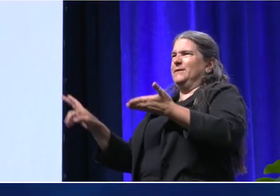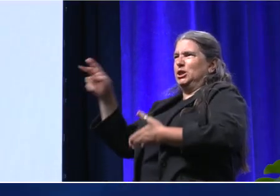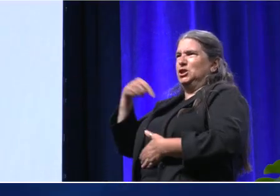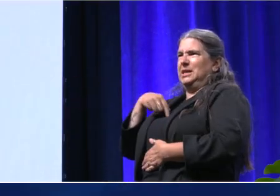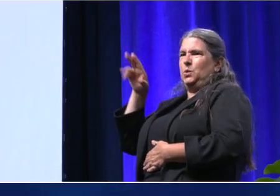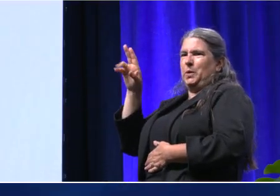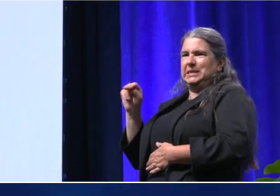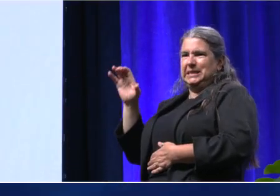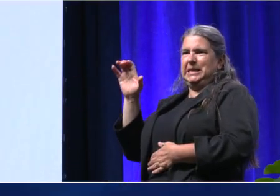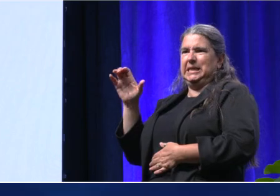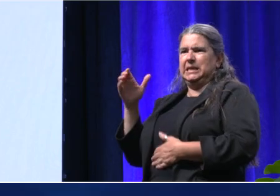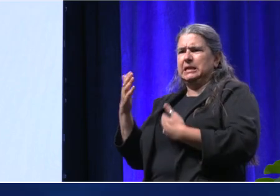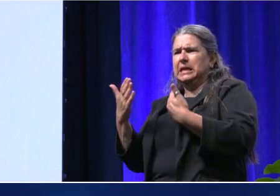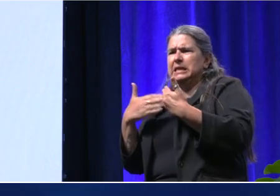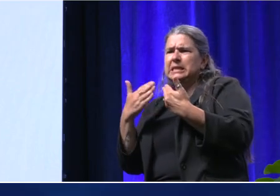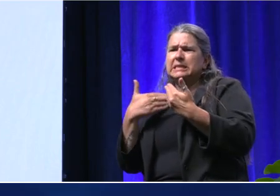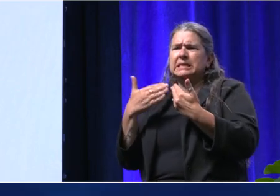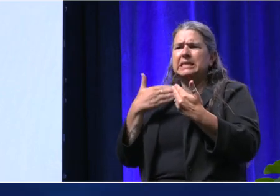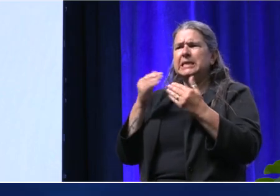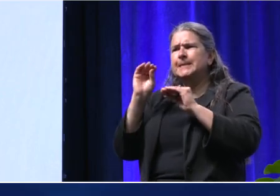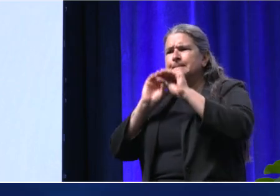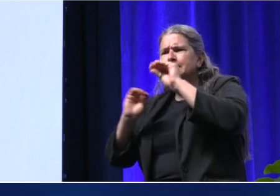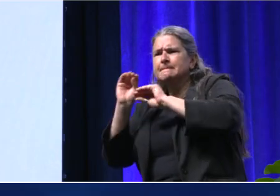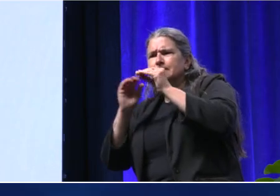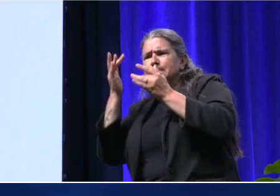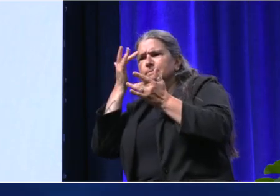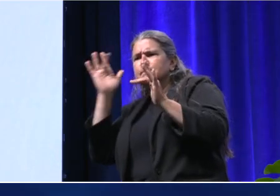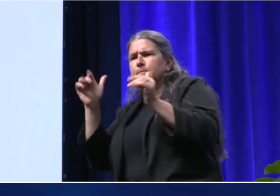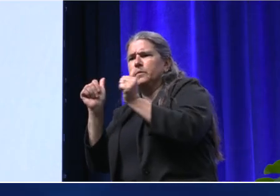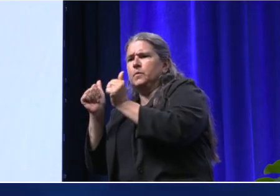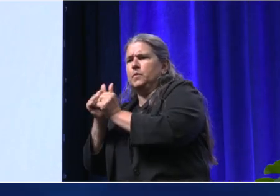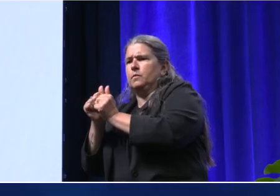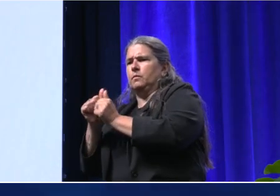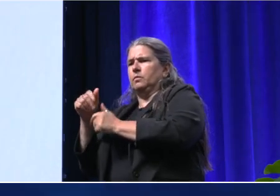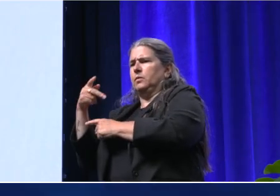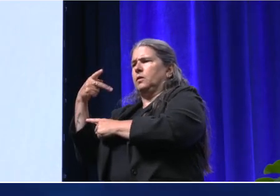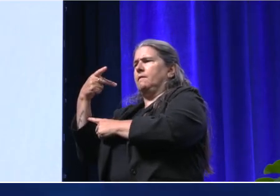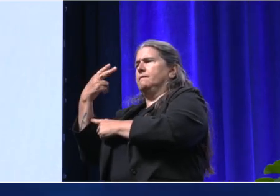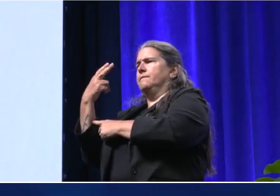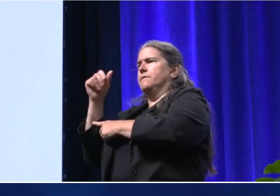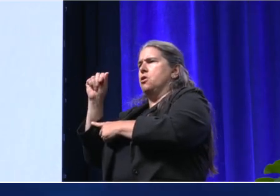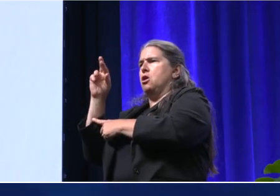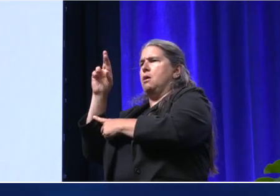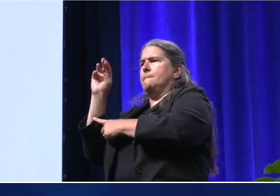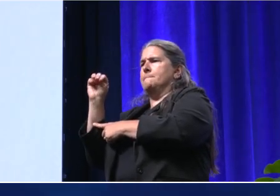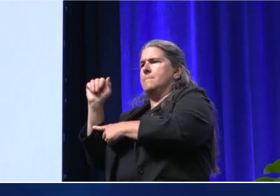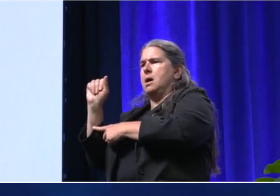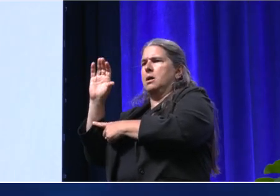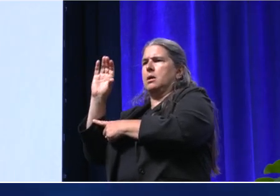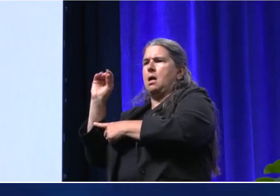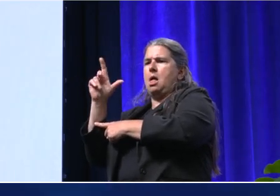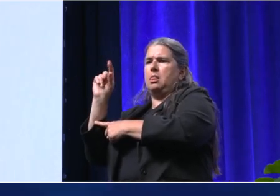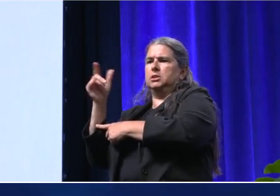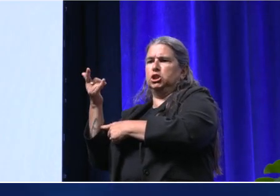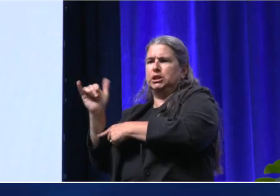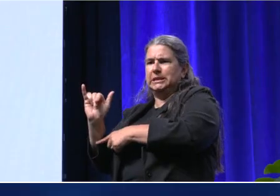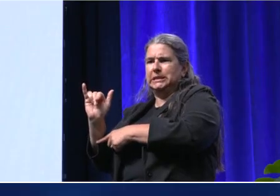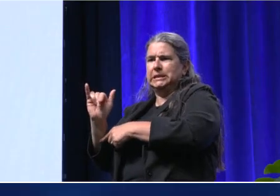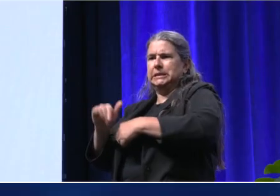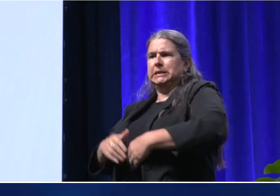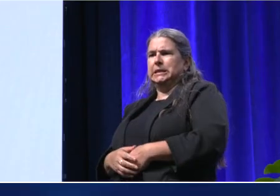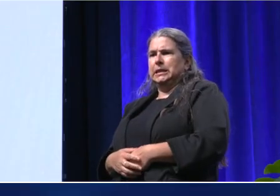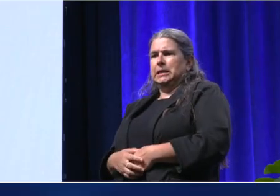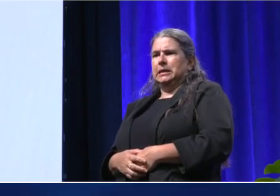in pharmacology, cheminformatics, and animal models, and so when we detect new substances that have never been tested in